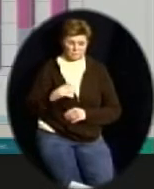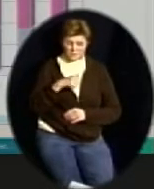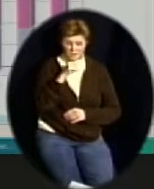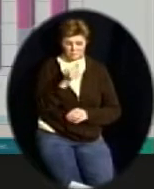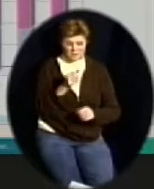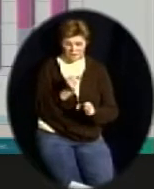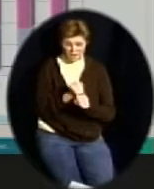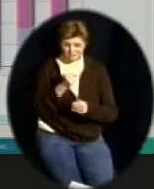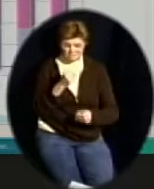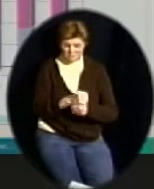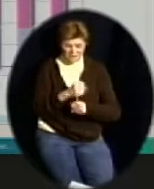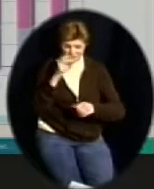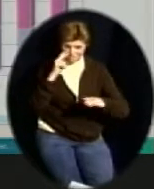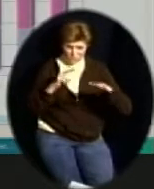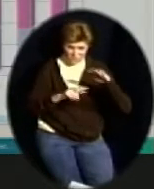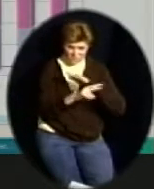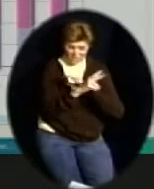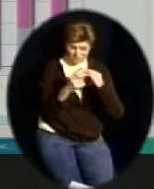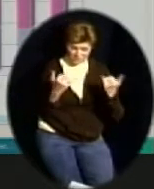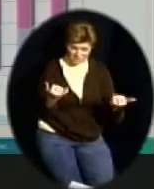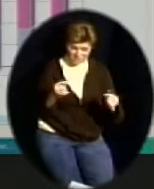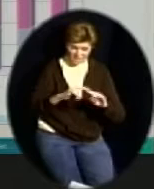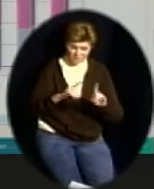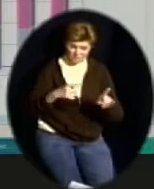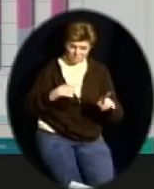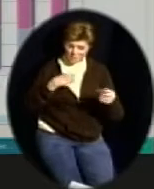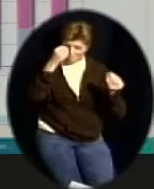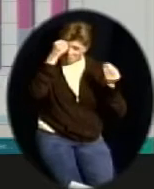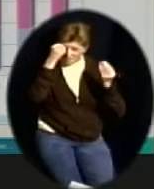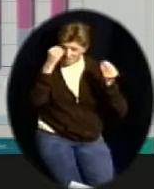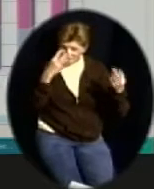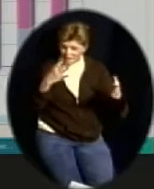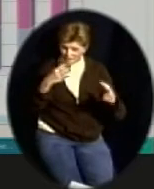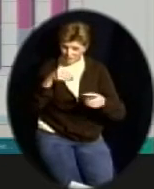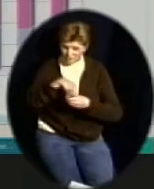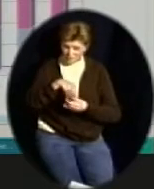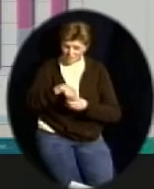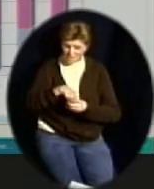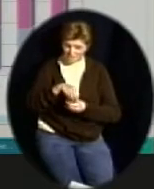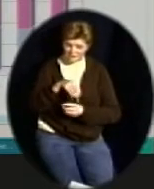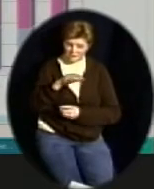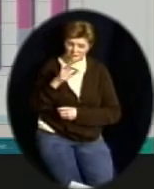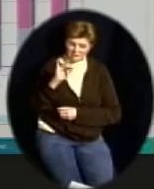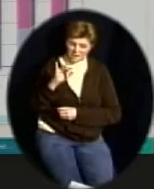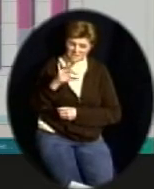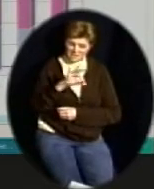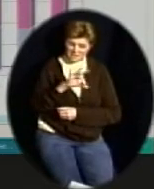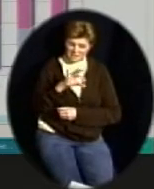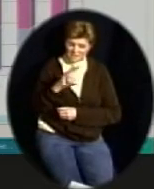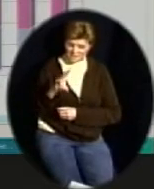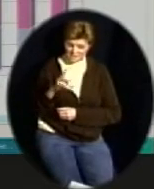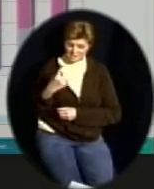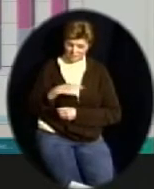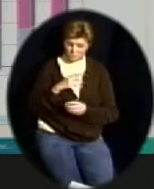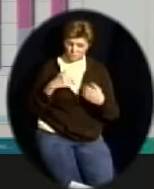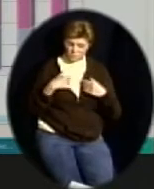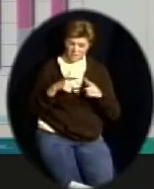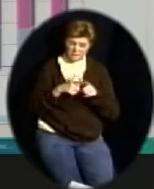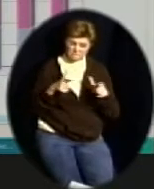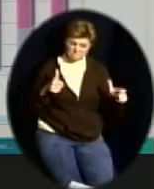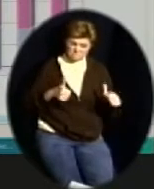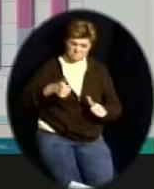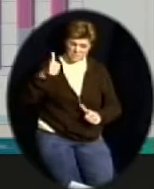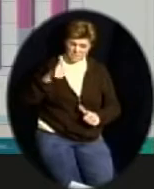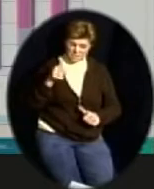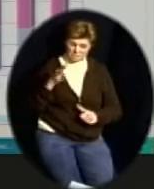this time. That would be inappropriate. But an observation that in 1997, at that point in time, we had the largest bond election we've ever had